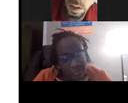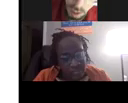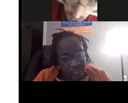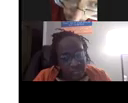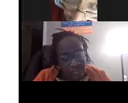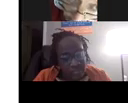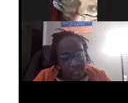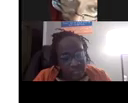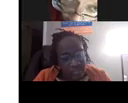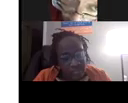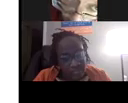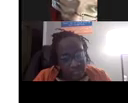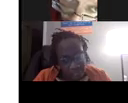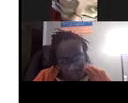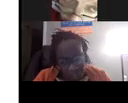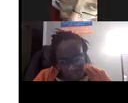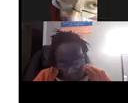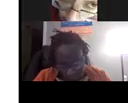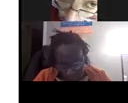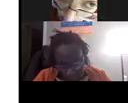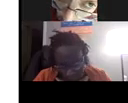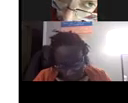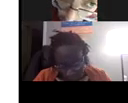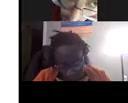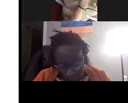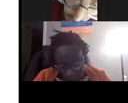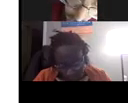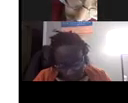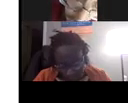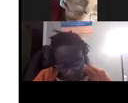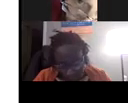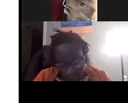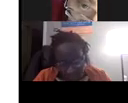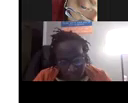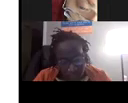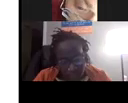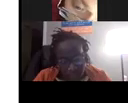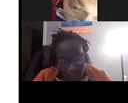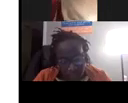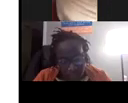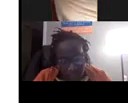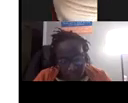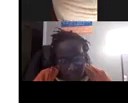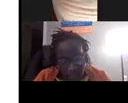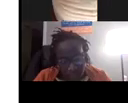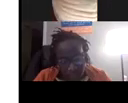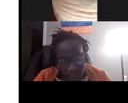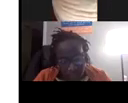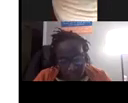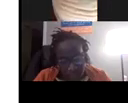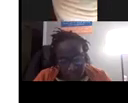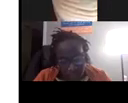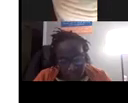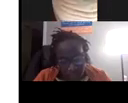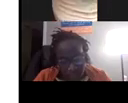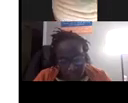the acquaintances and friends of the man brought him to Jesus, and they did anything they